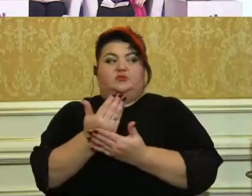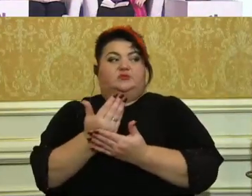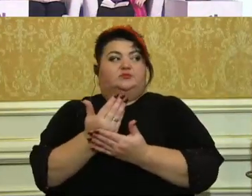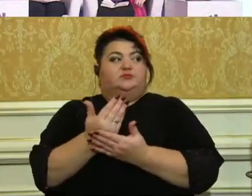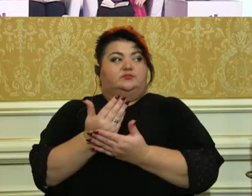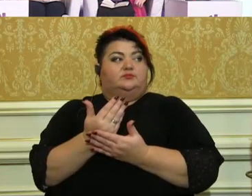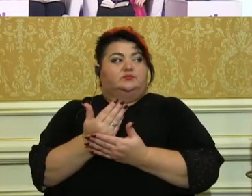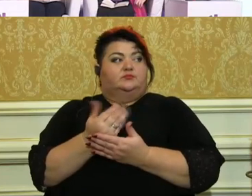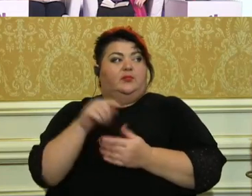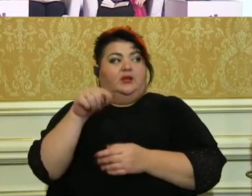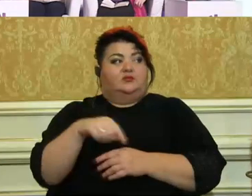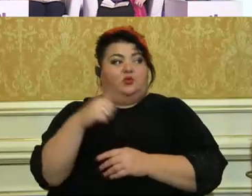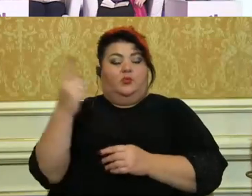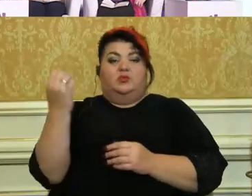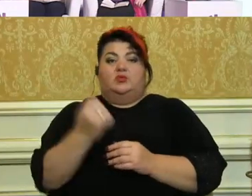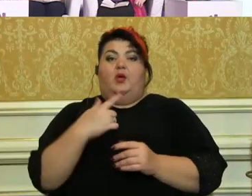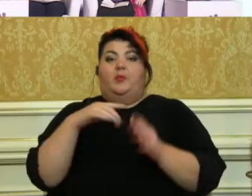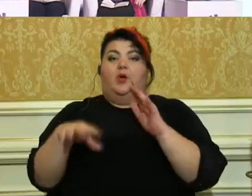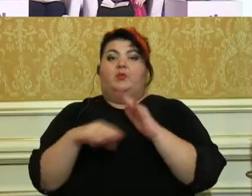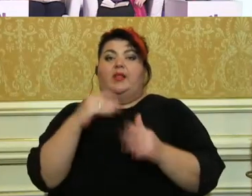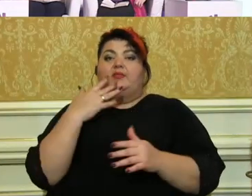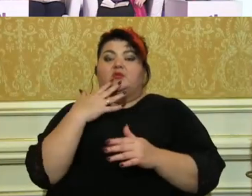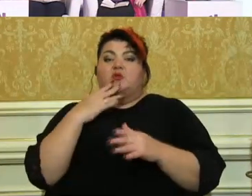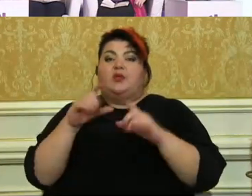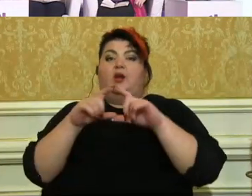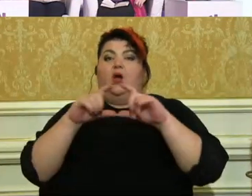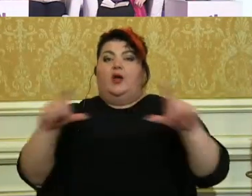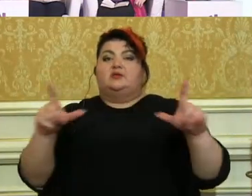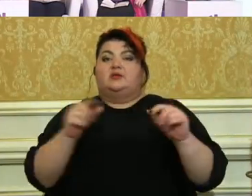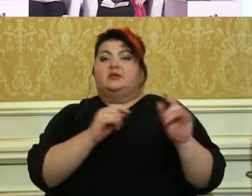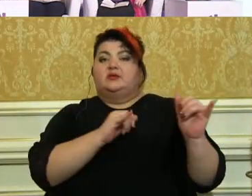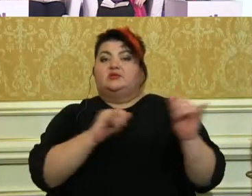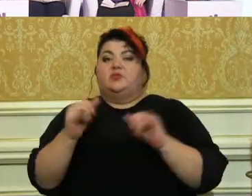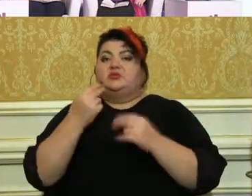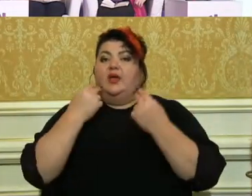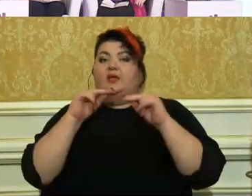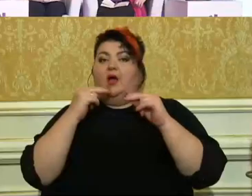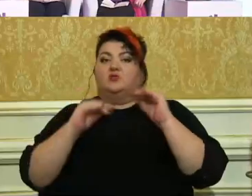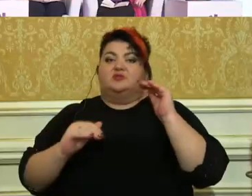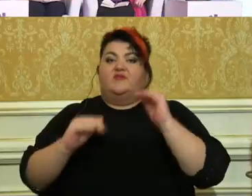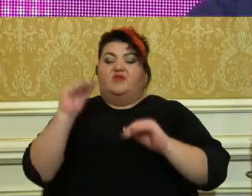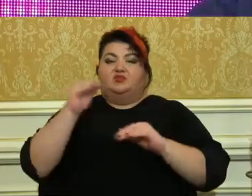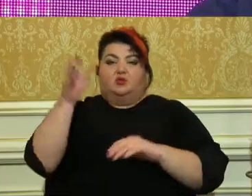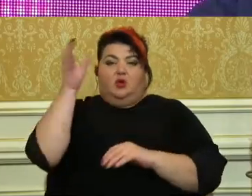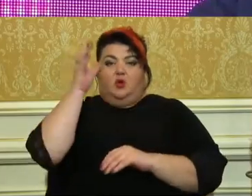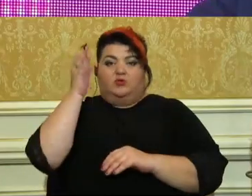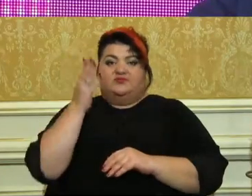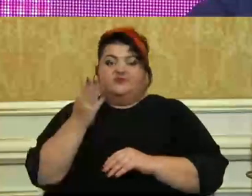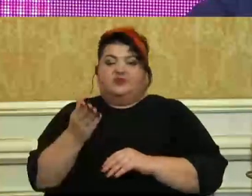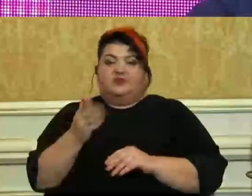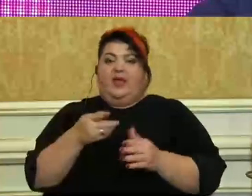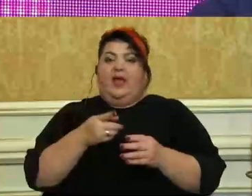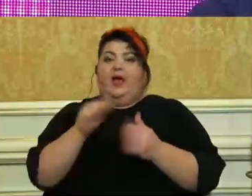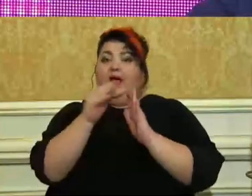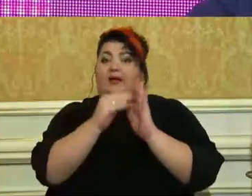one news. So we, this week, we were choosing the best agency